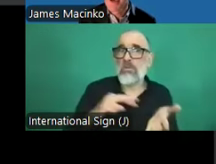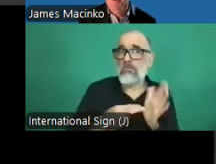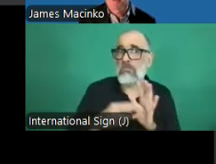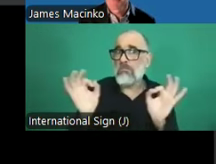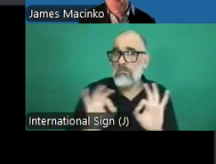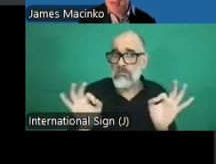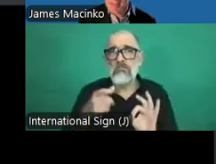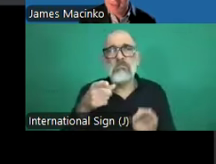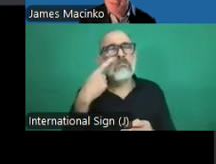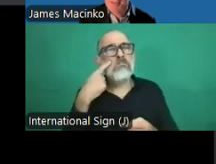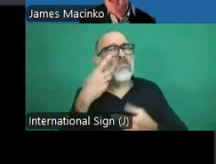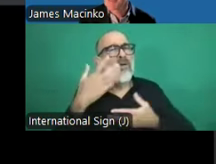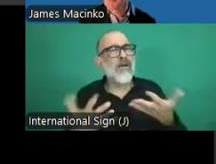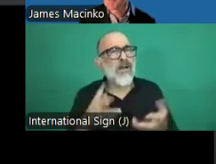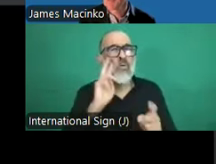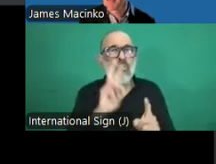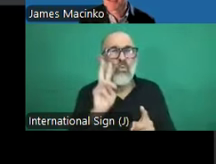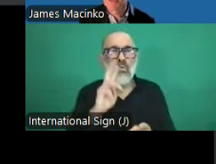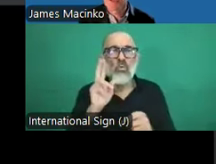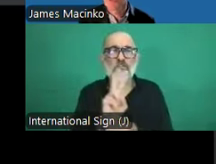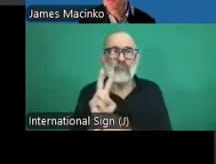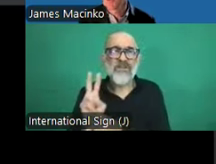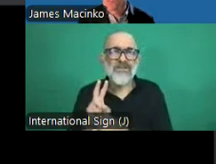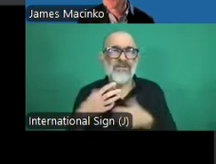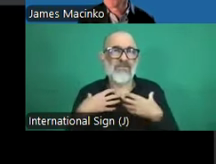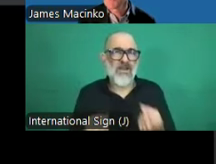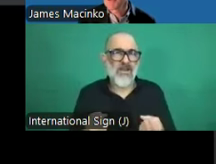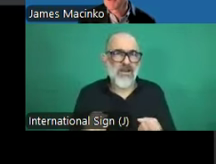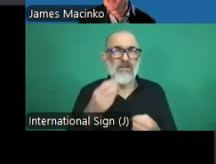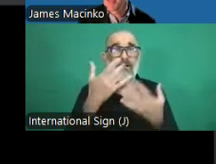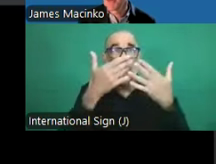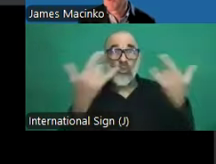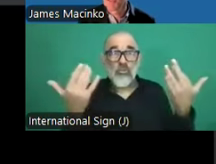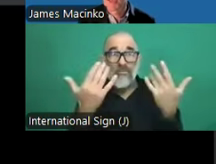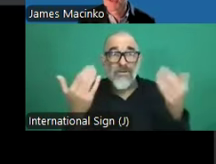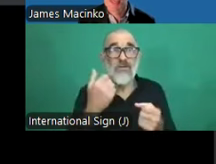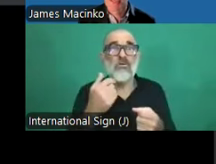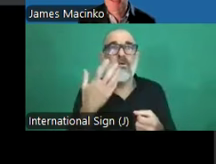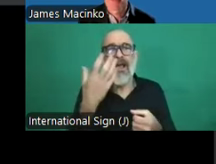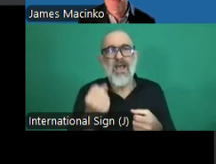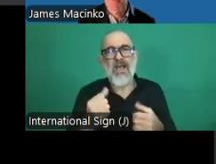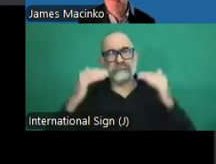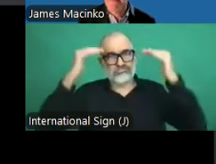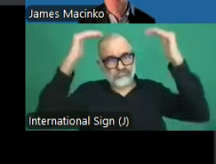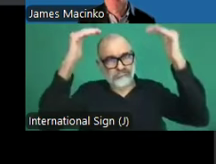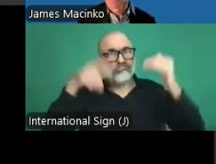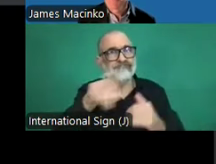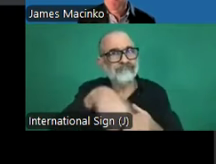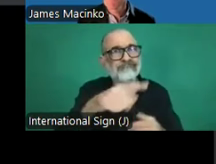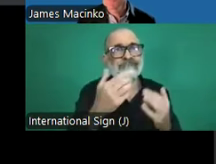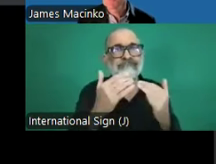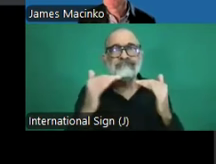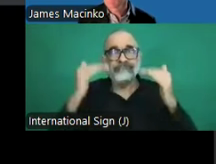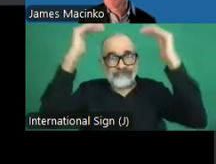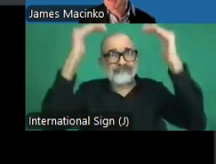high. And I think that's something that is also really useful and important to understand here. The